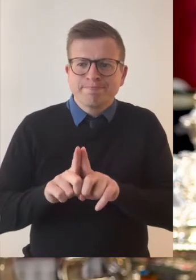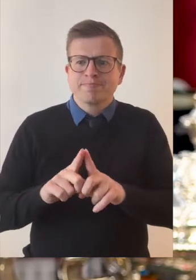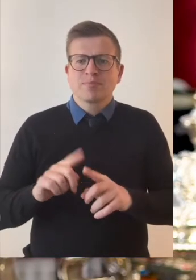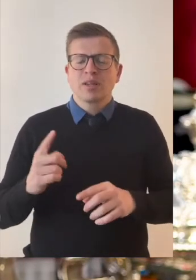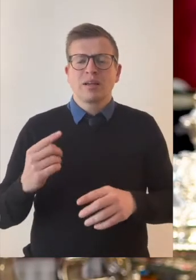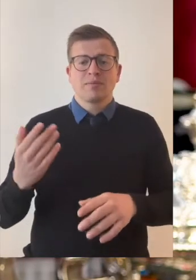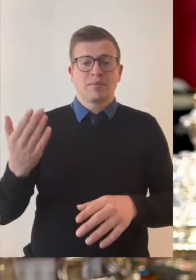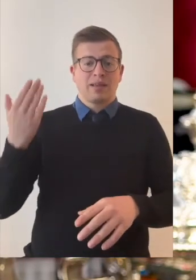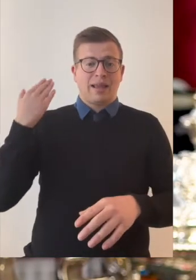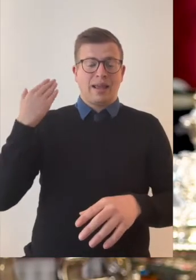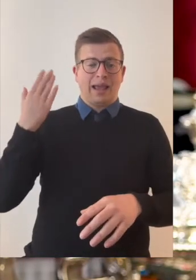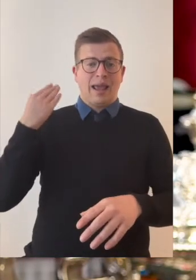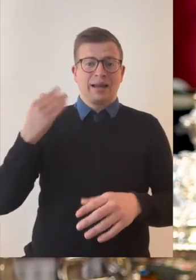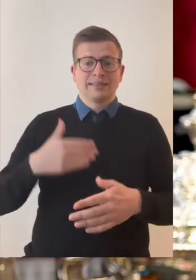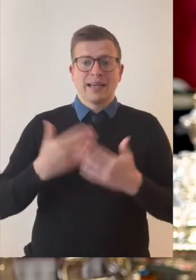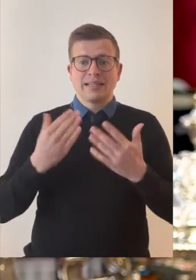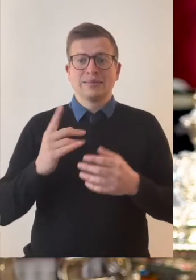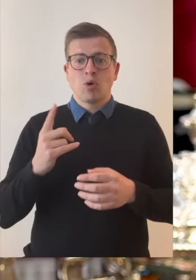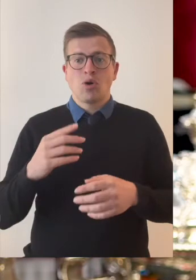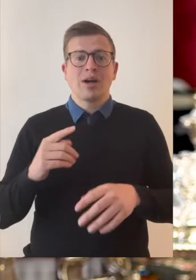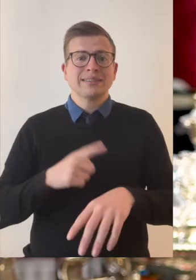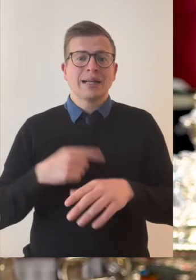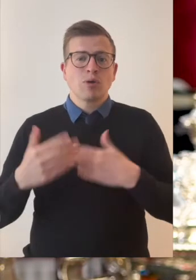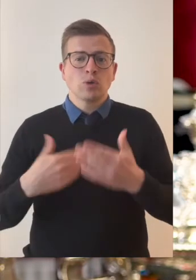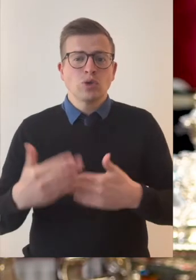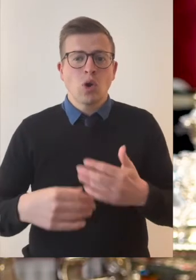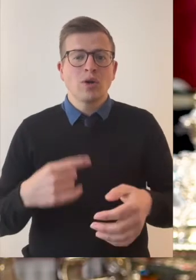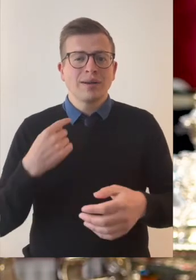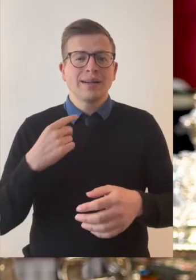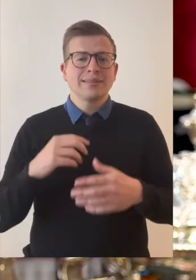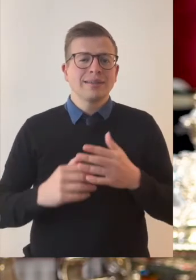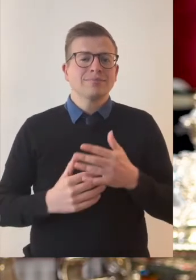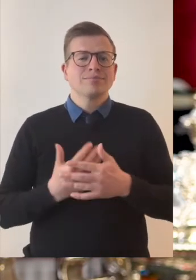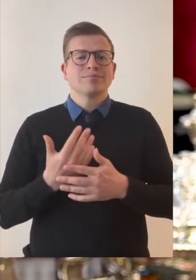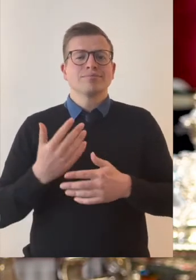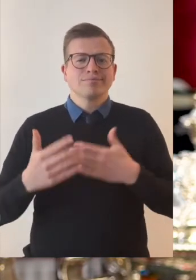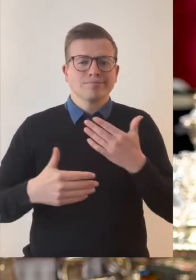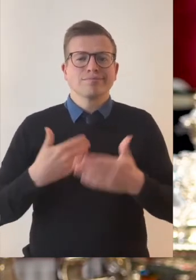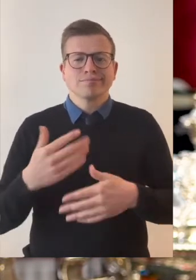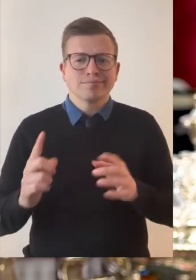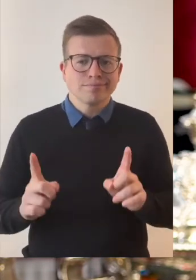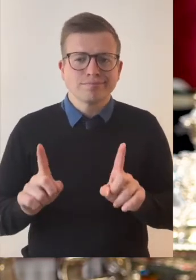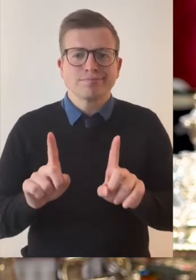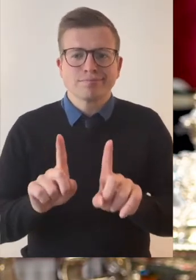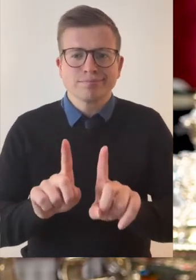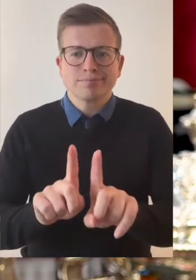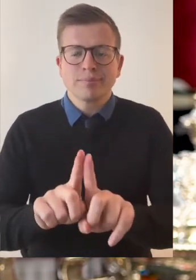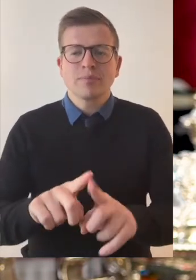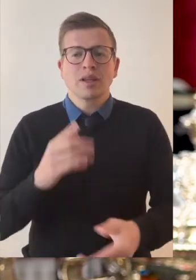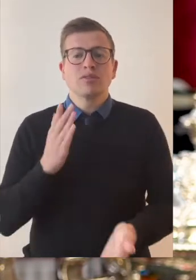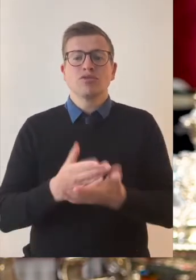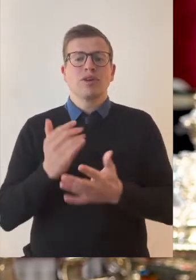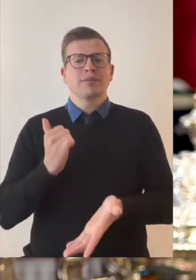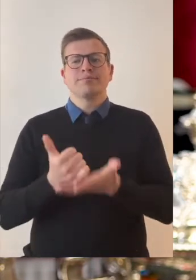I was never close to him in those early days, but as time goes on, I did grow closer to him, you know, and